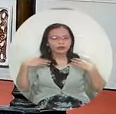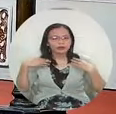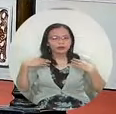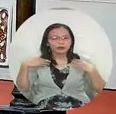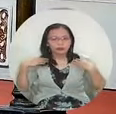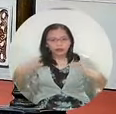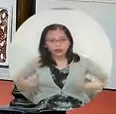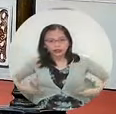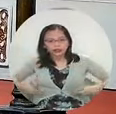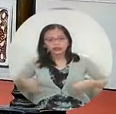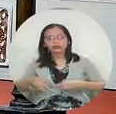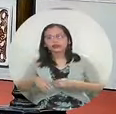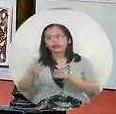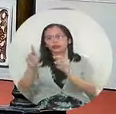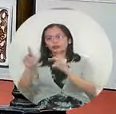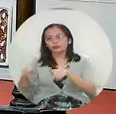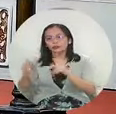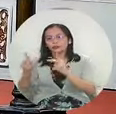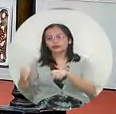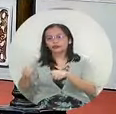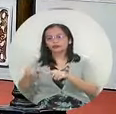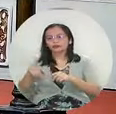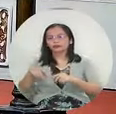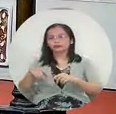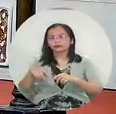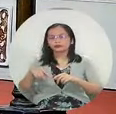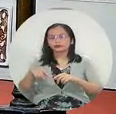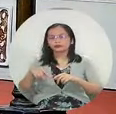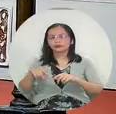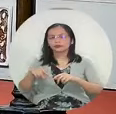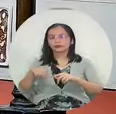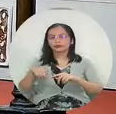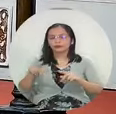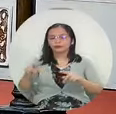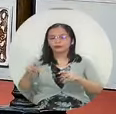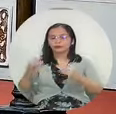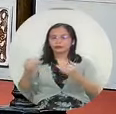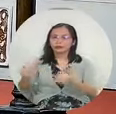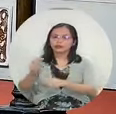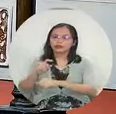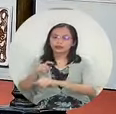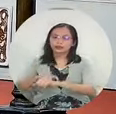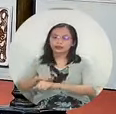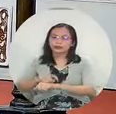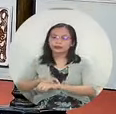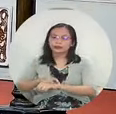in order that I will value more the spiritual part of the person.